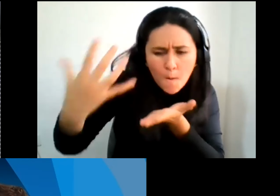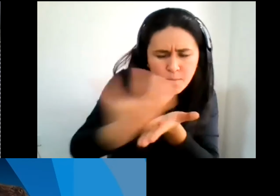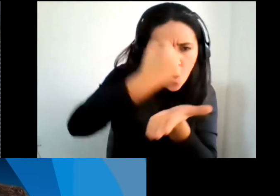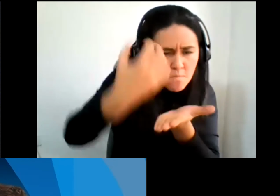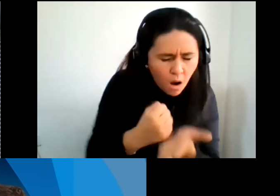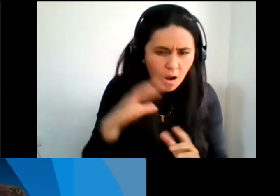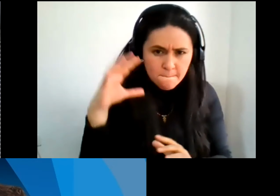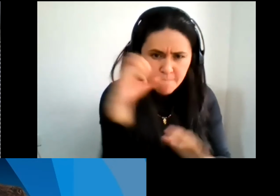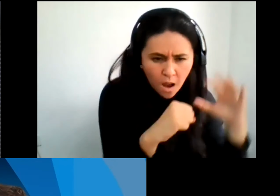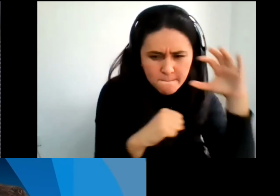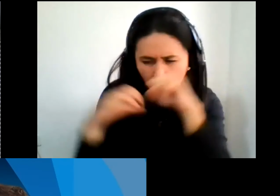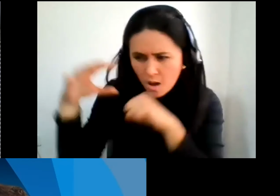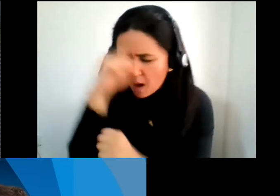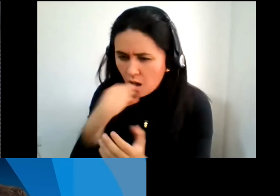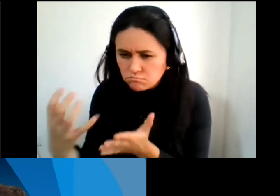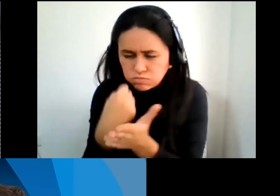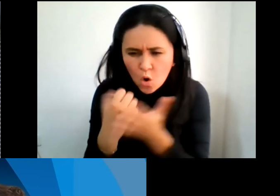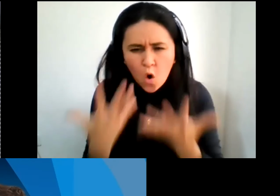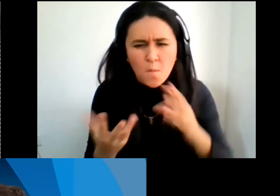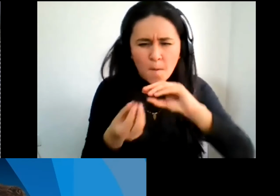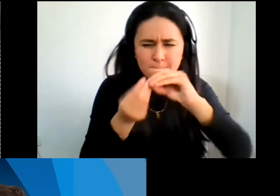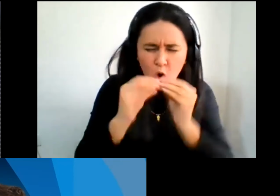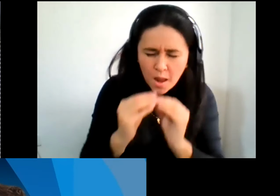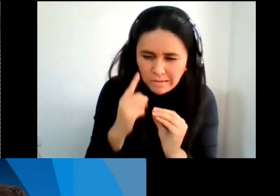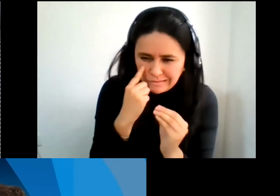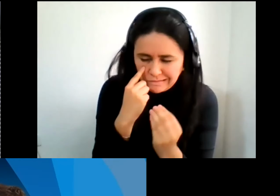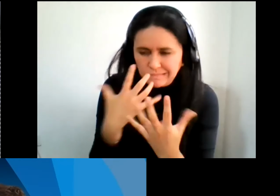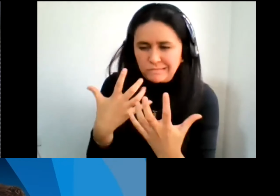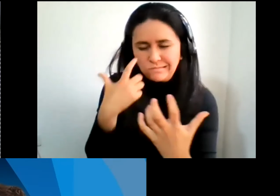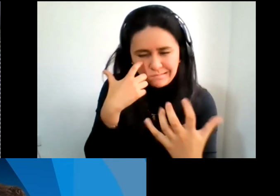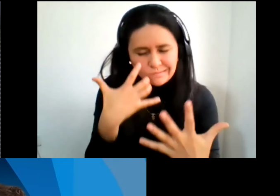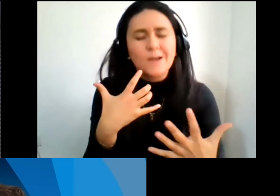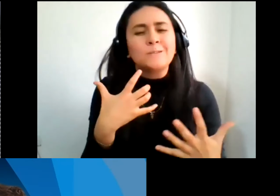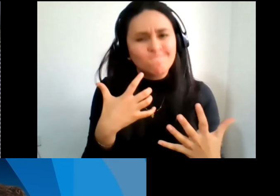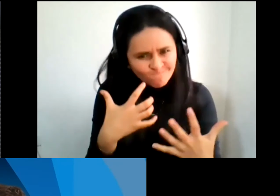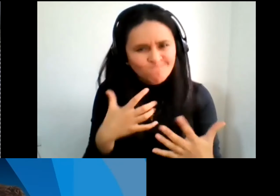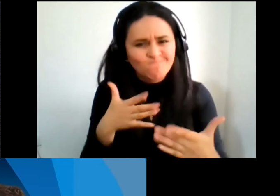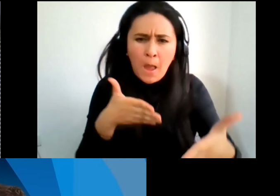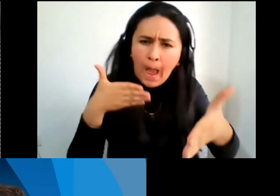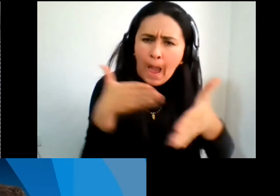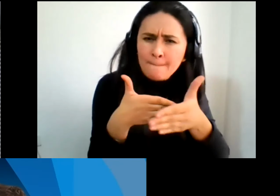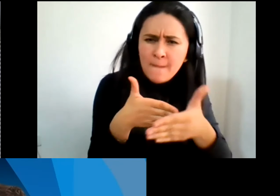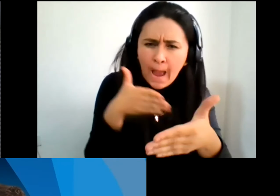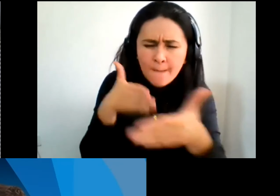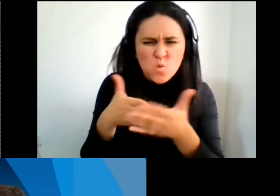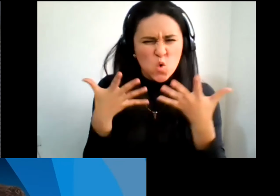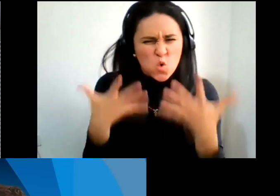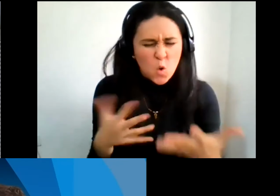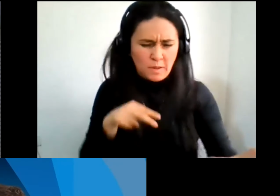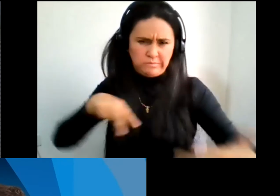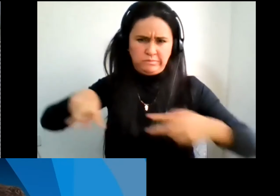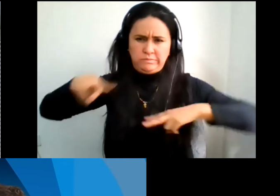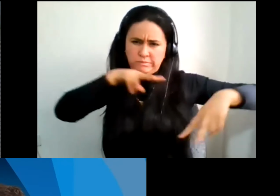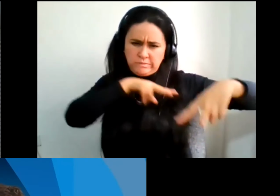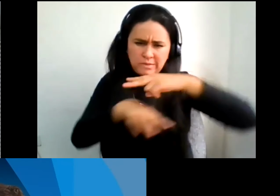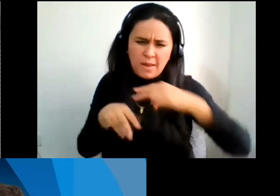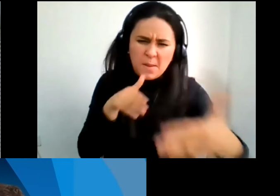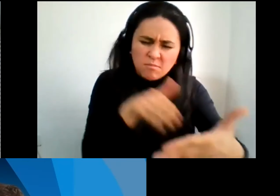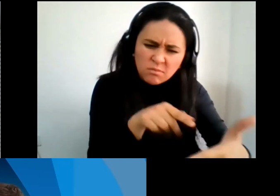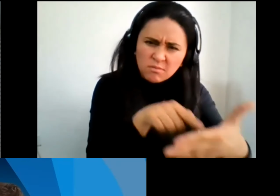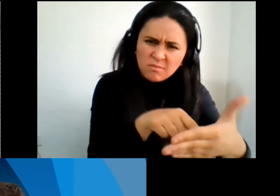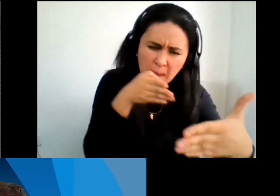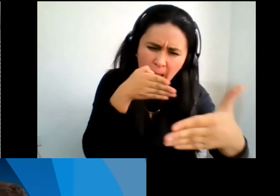to interpret the breadth of the problems related to these barriers and how they're manifested. And